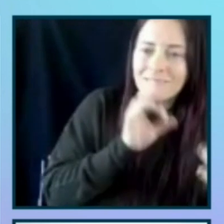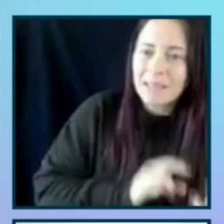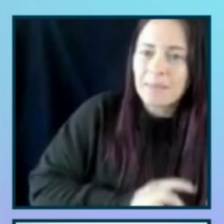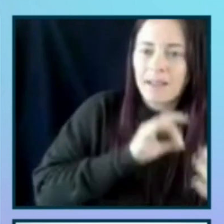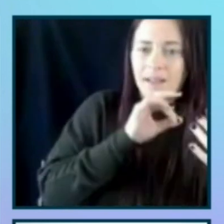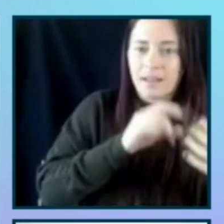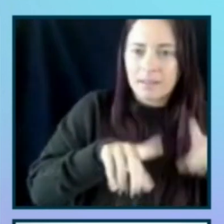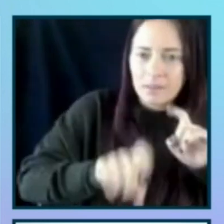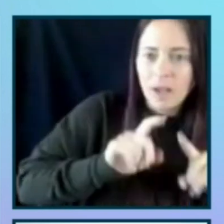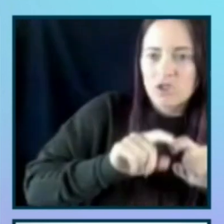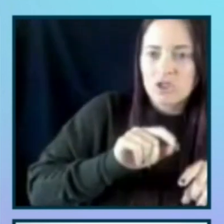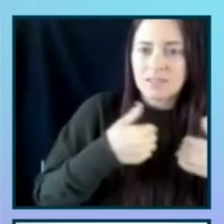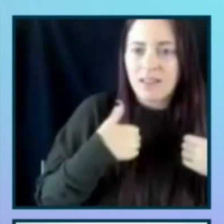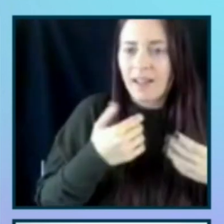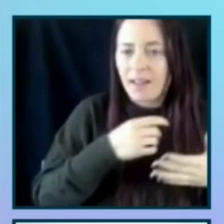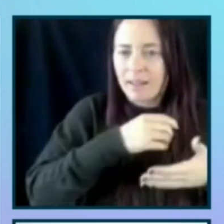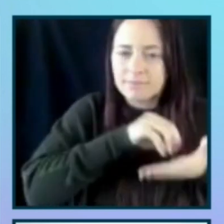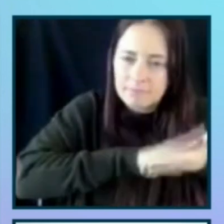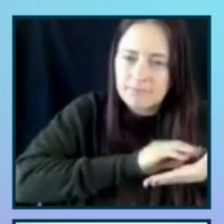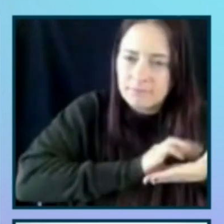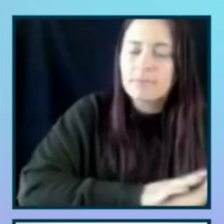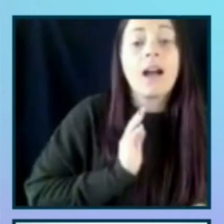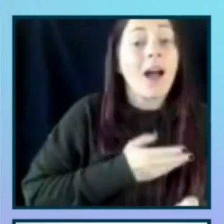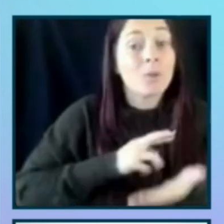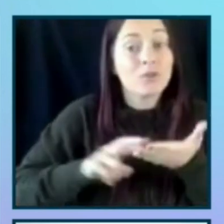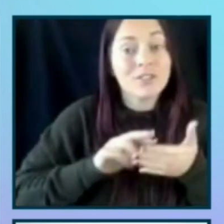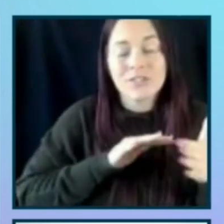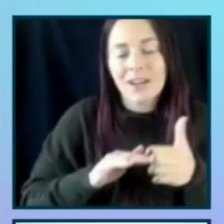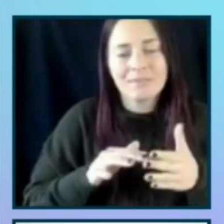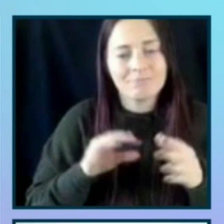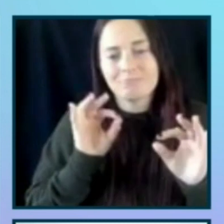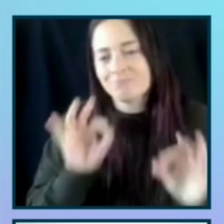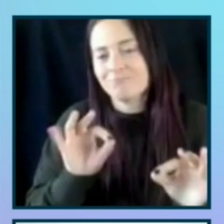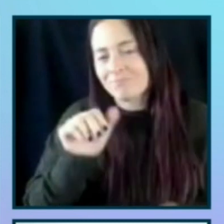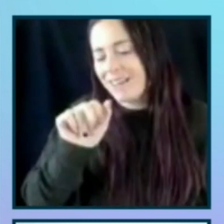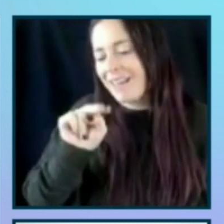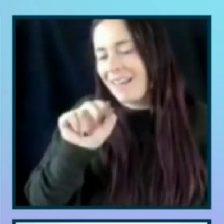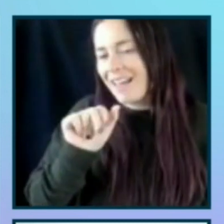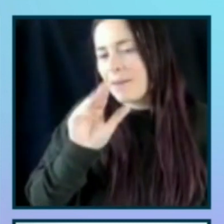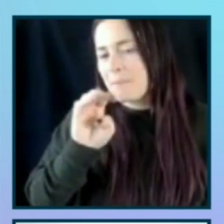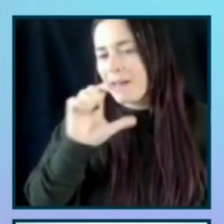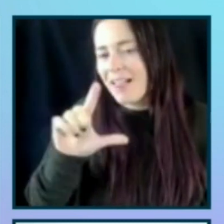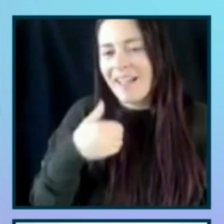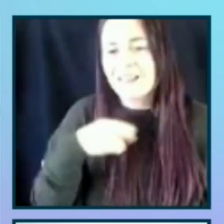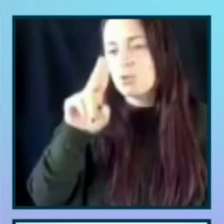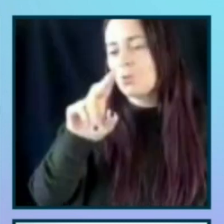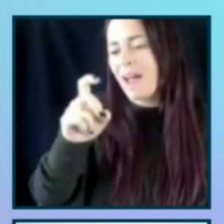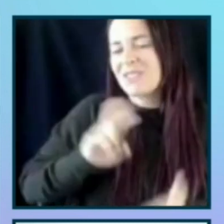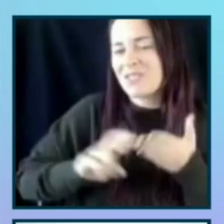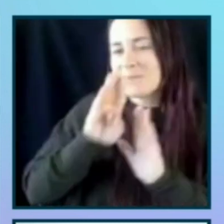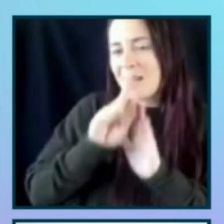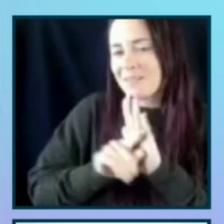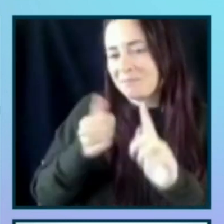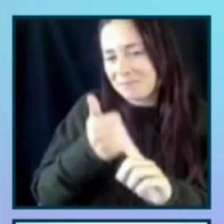questions. And for our research study, for our purposes, it worked out really well that Annabel has this UX research background. So